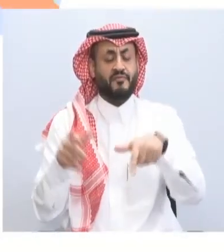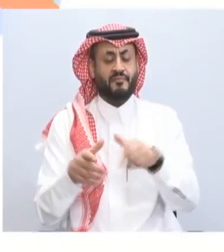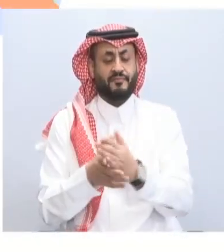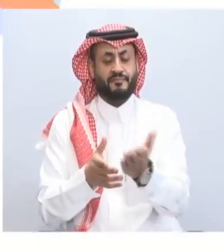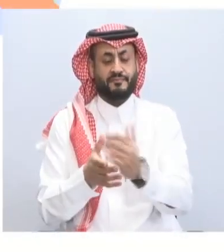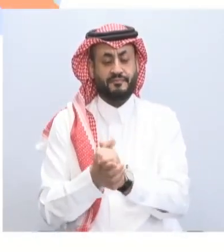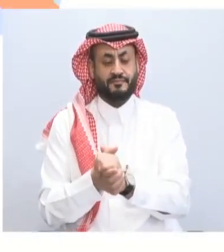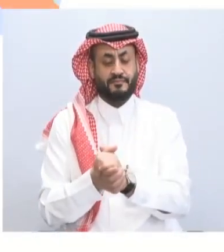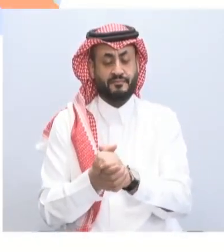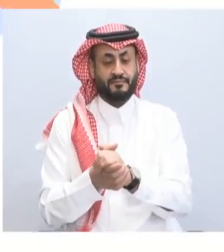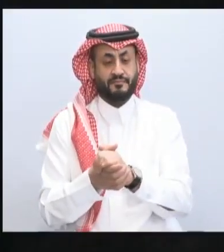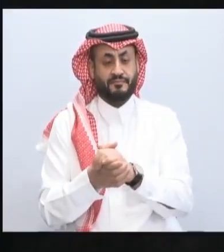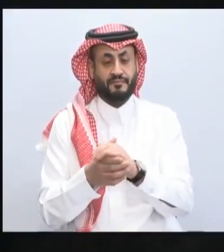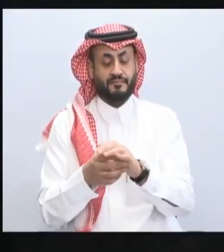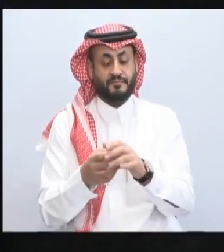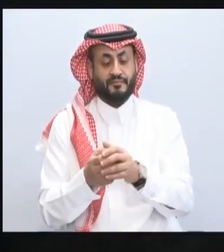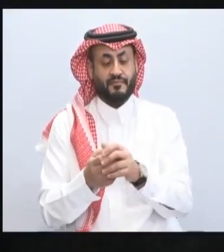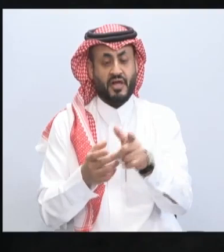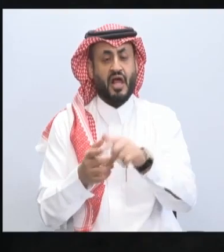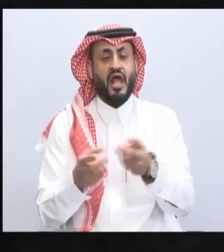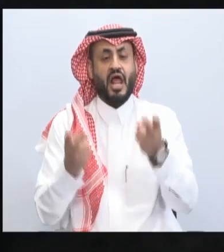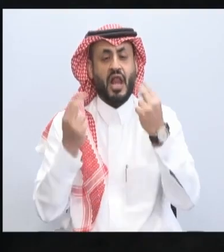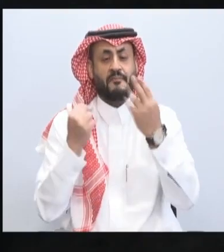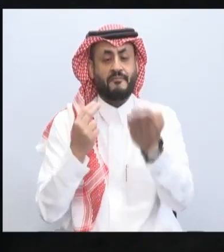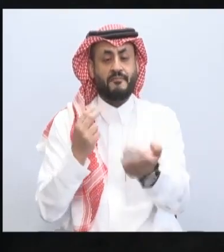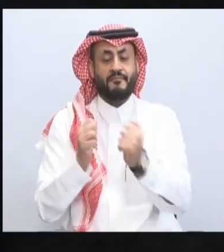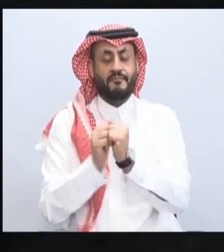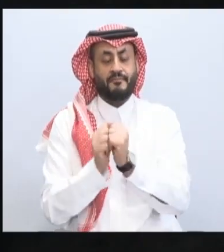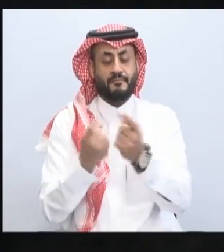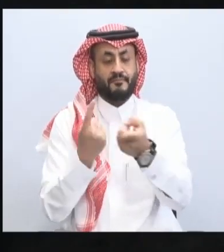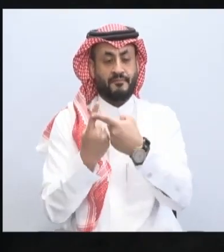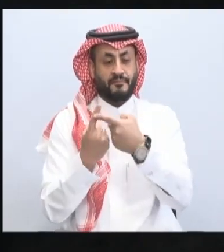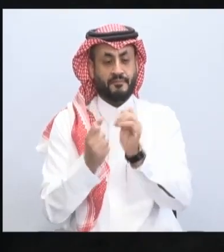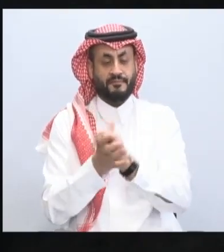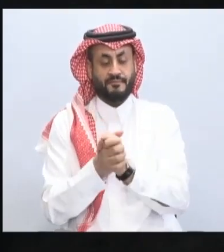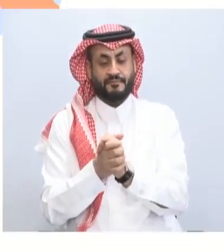here. We are going to just see what are our objectives. Number 1,